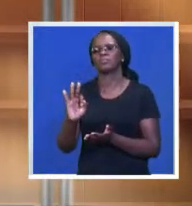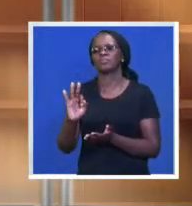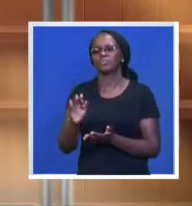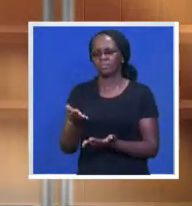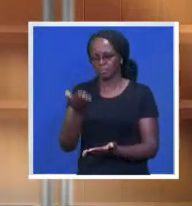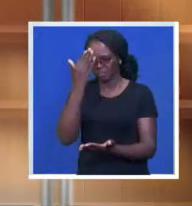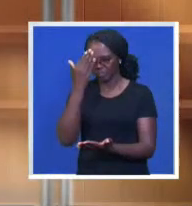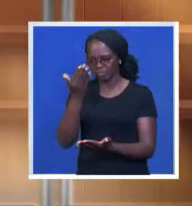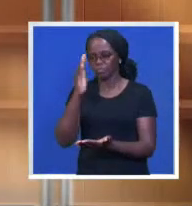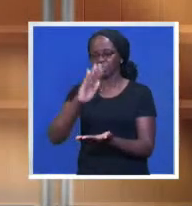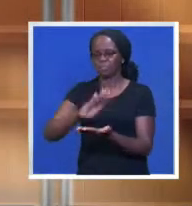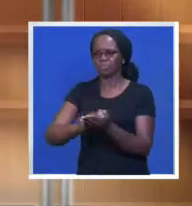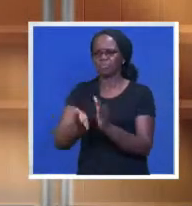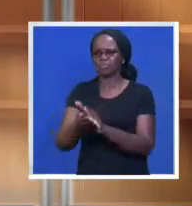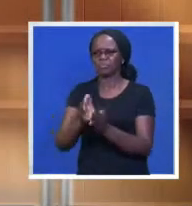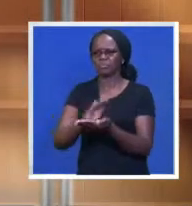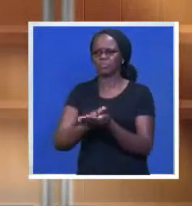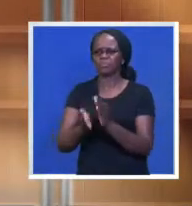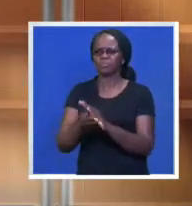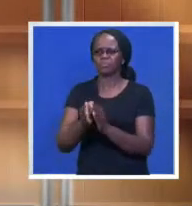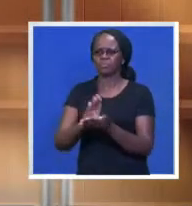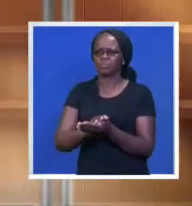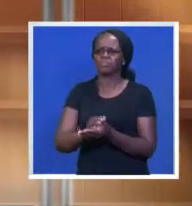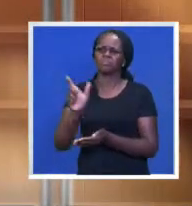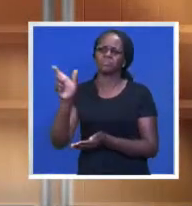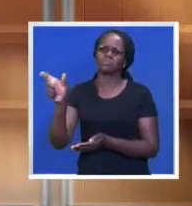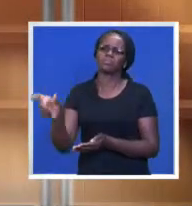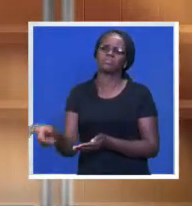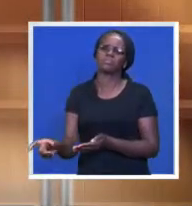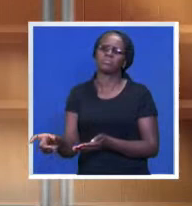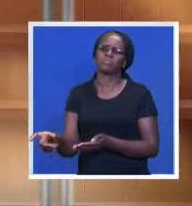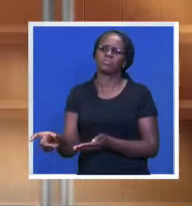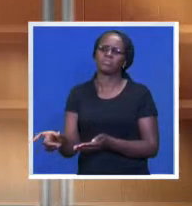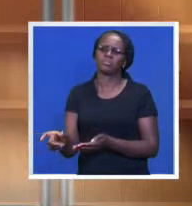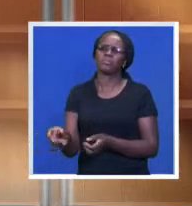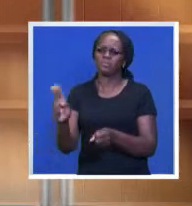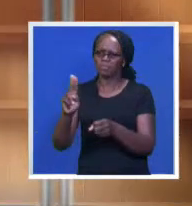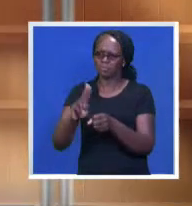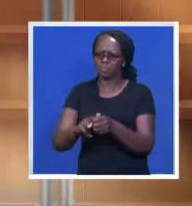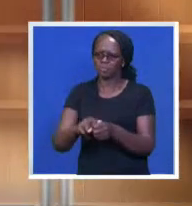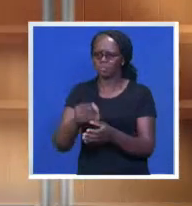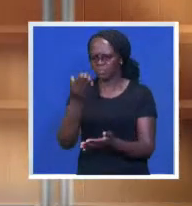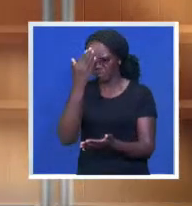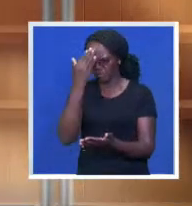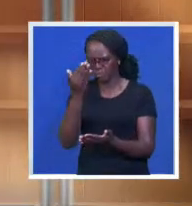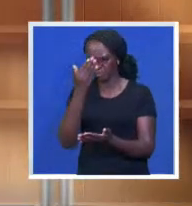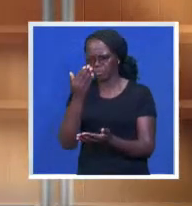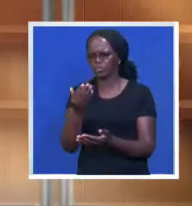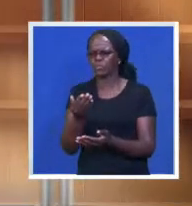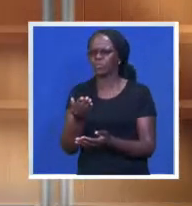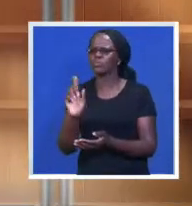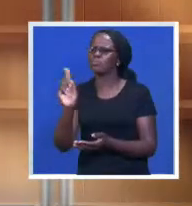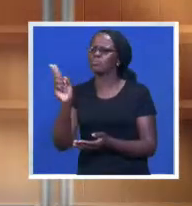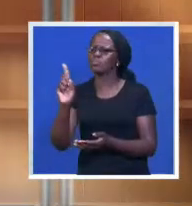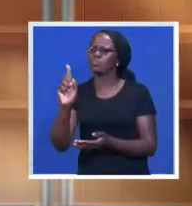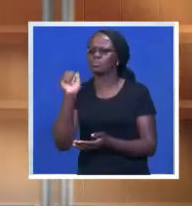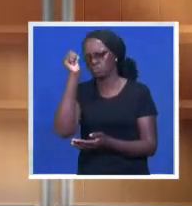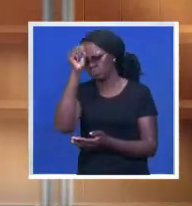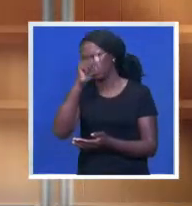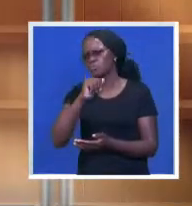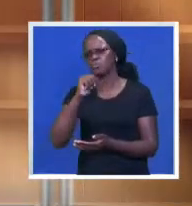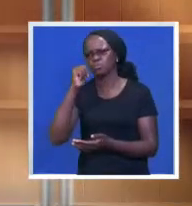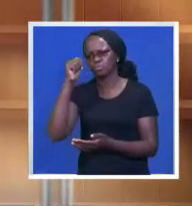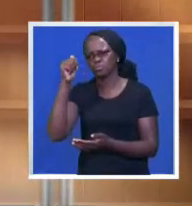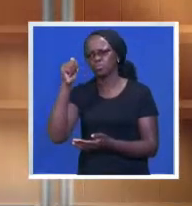the creation of human beings. You learned on what God created on each day. All of those things are also responsible, or